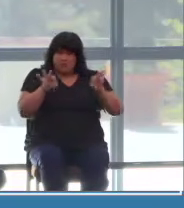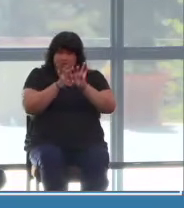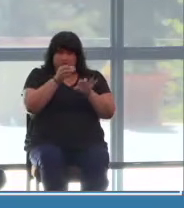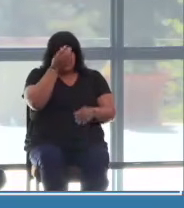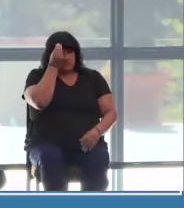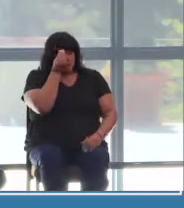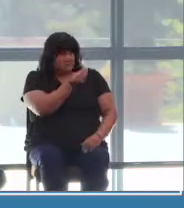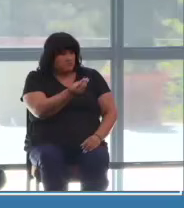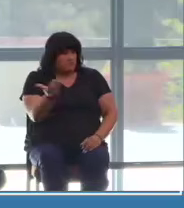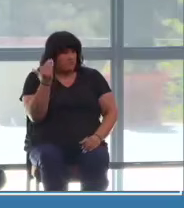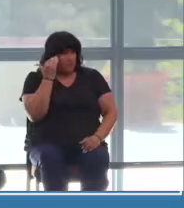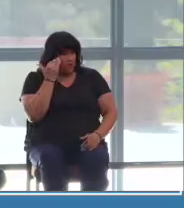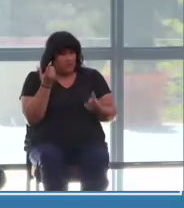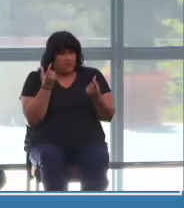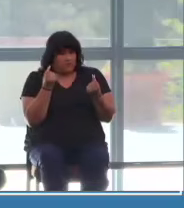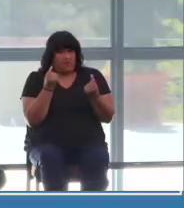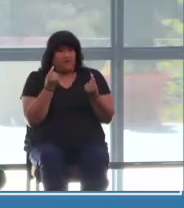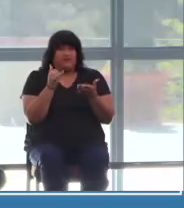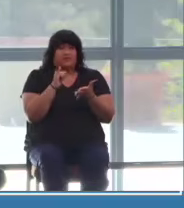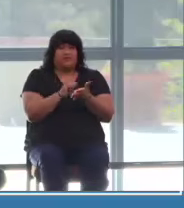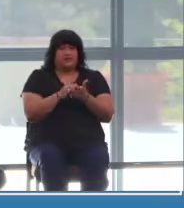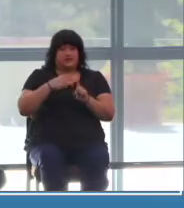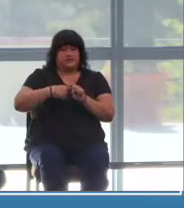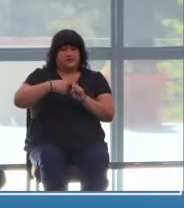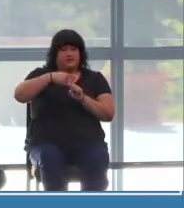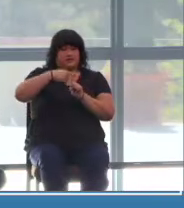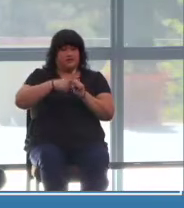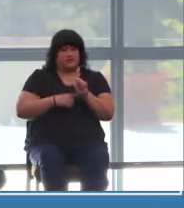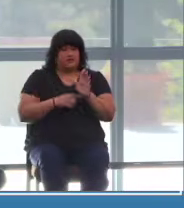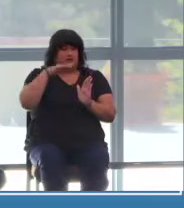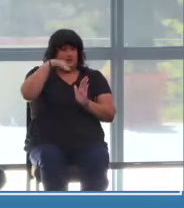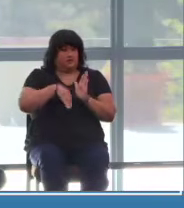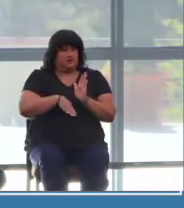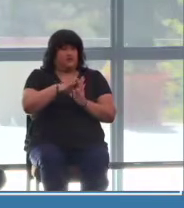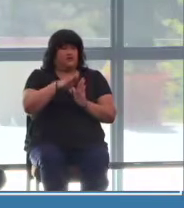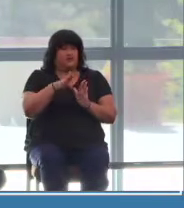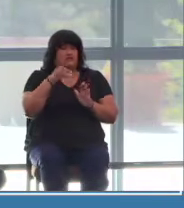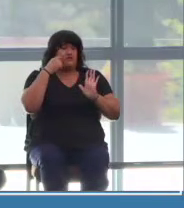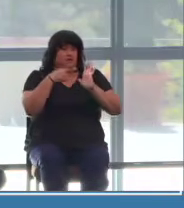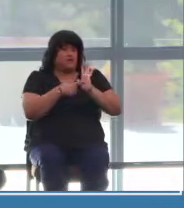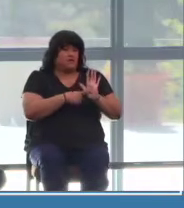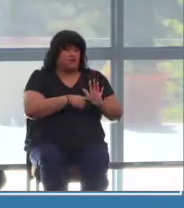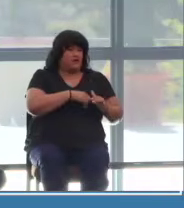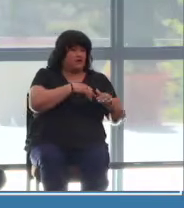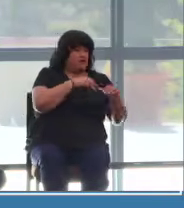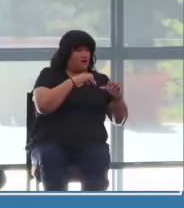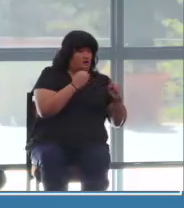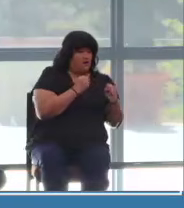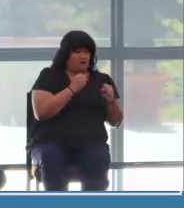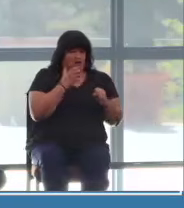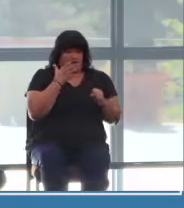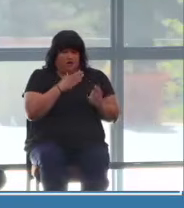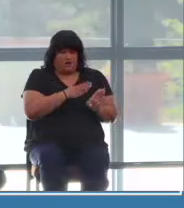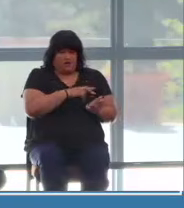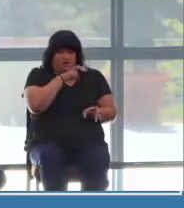changes in barometric pressure can flare lupus. If it goes from hot to cold or wet to dry,